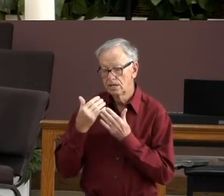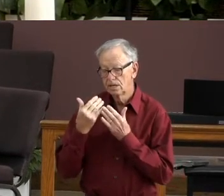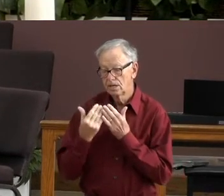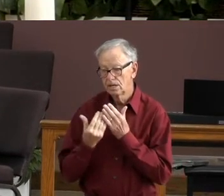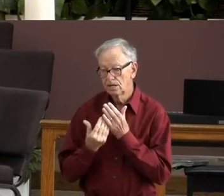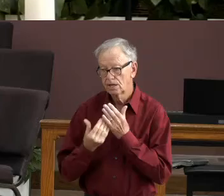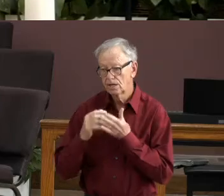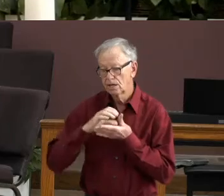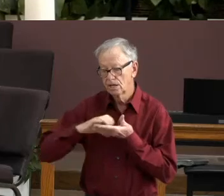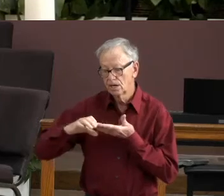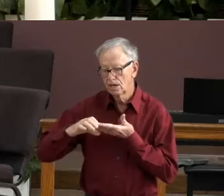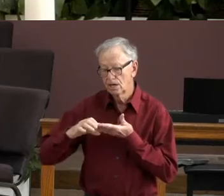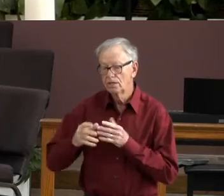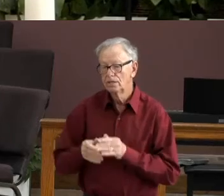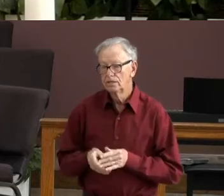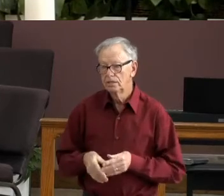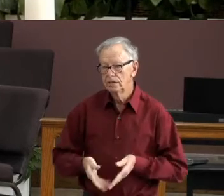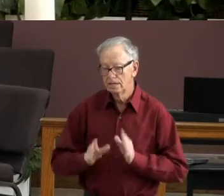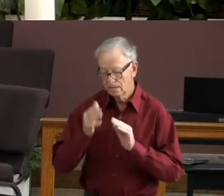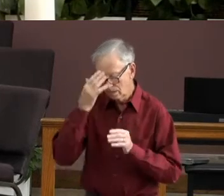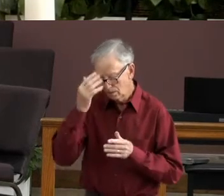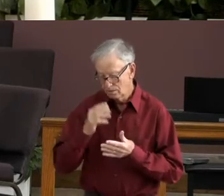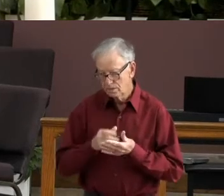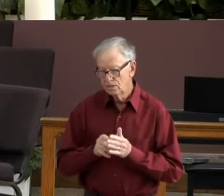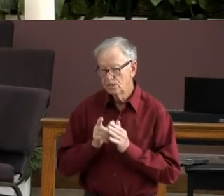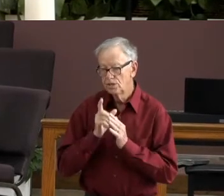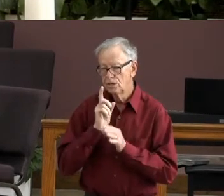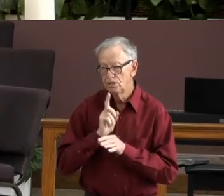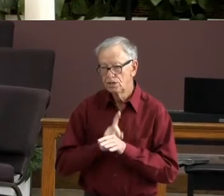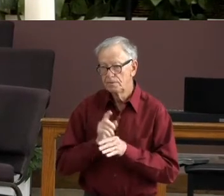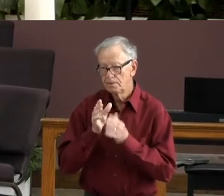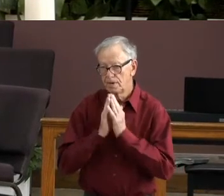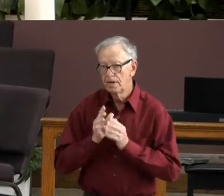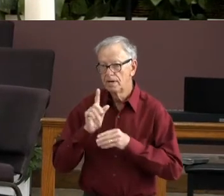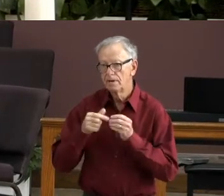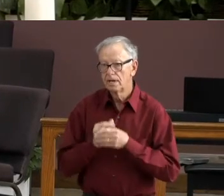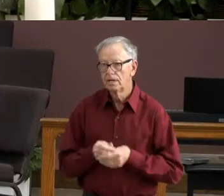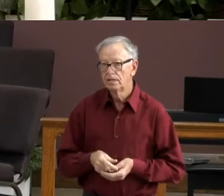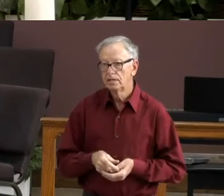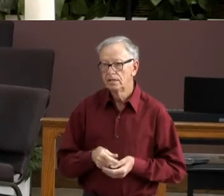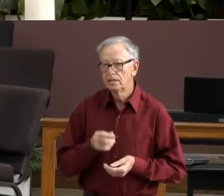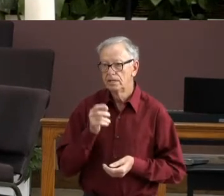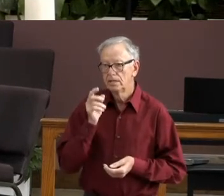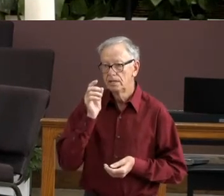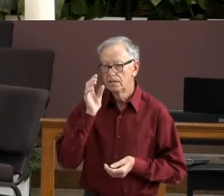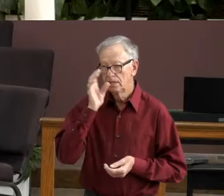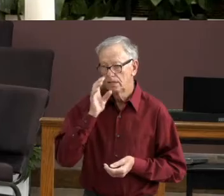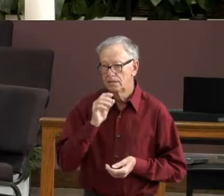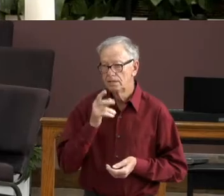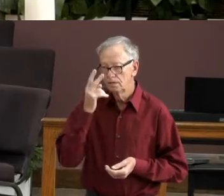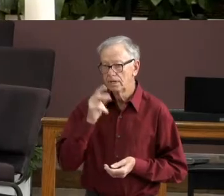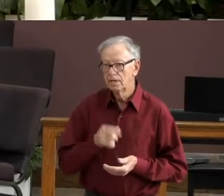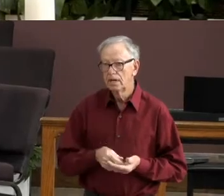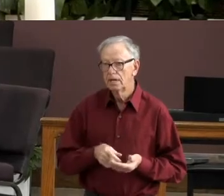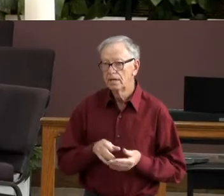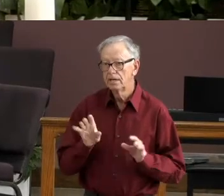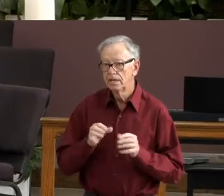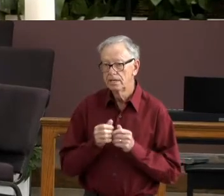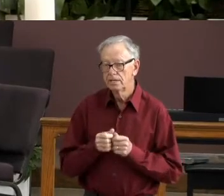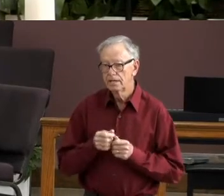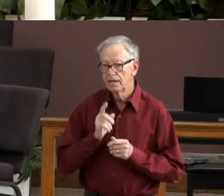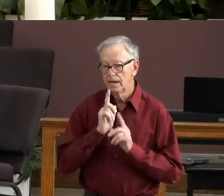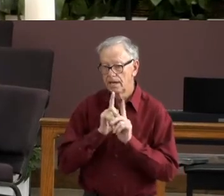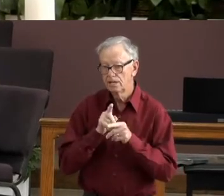can be praying about, and we'll look forward to what God does in answer to all of those prayers. We want to begin this morning by going to the Lord in